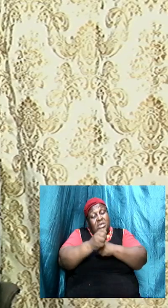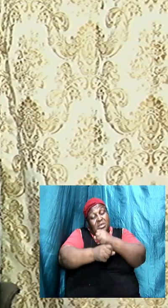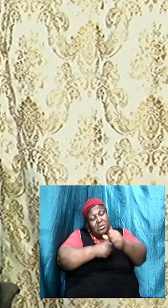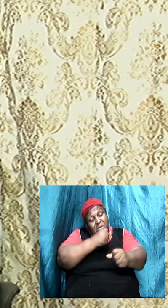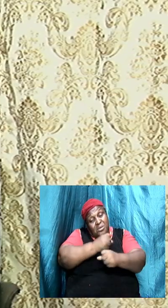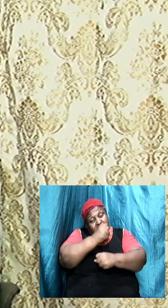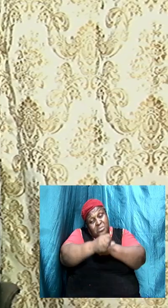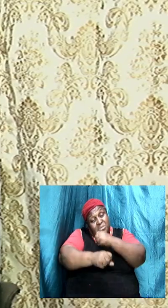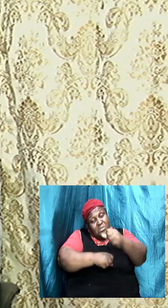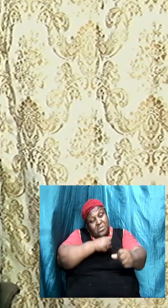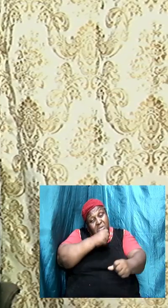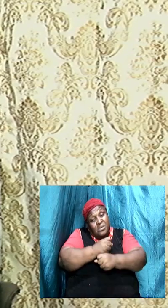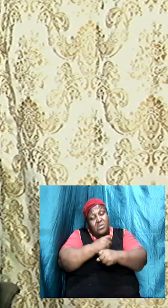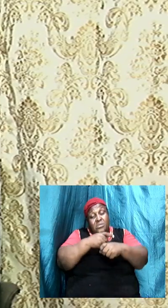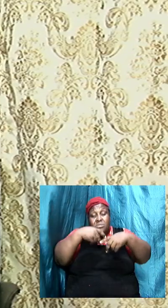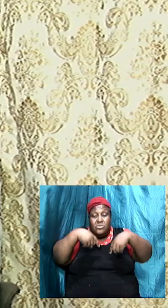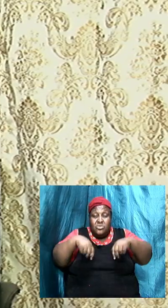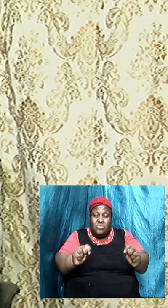cultivate